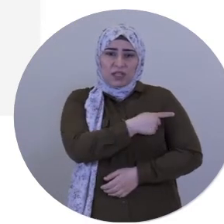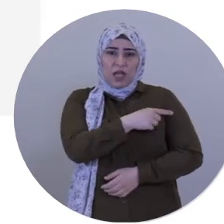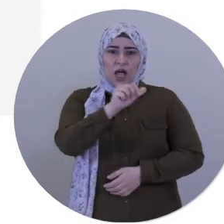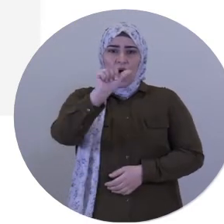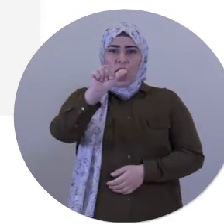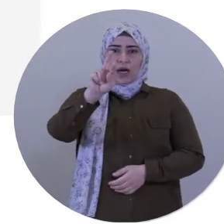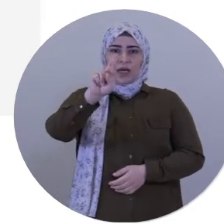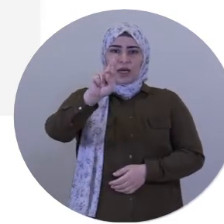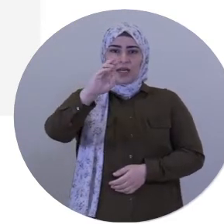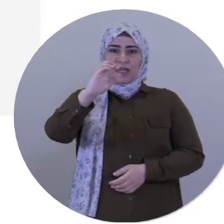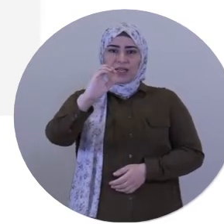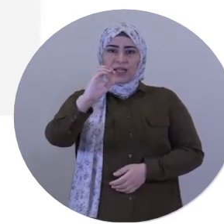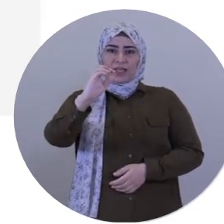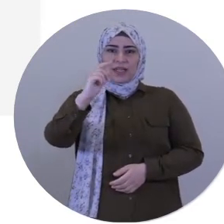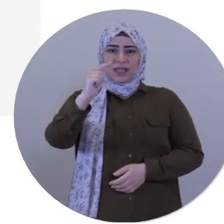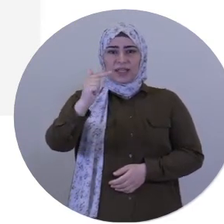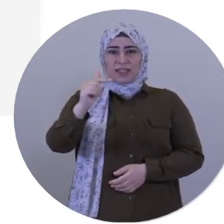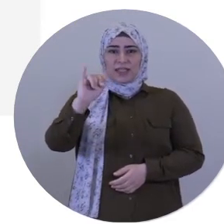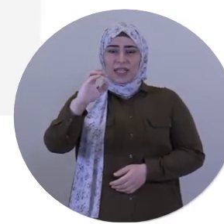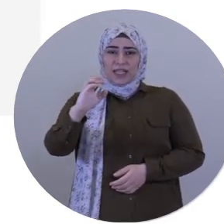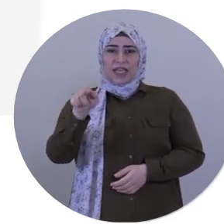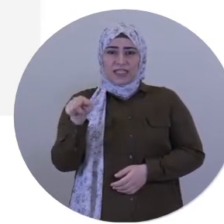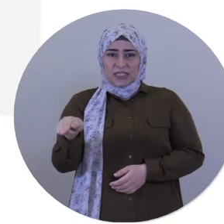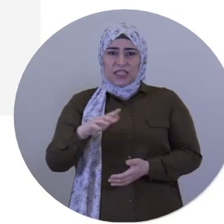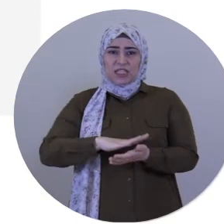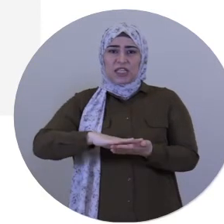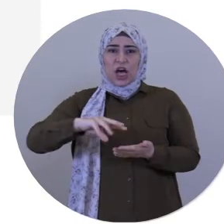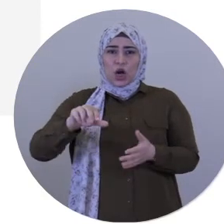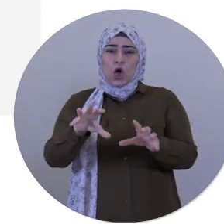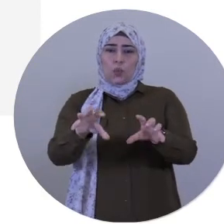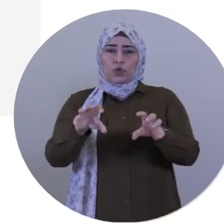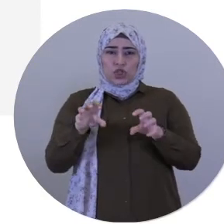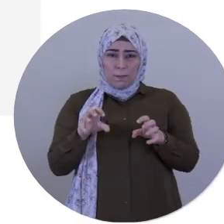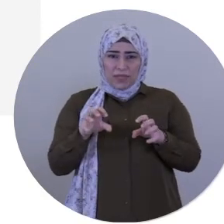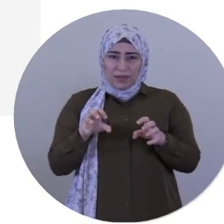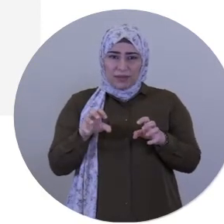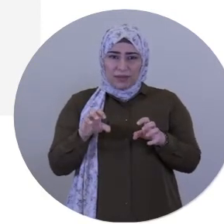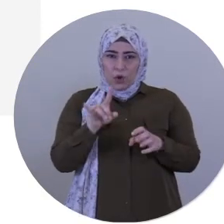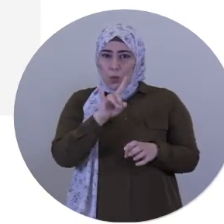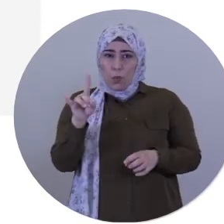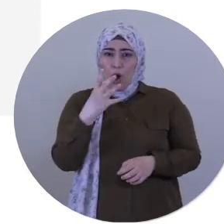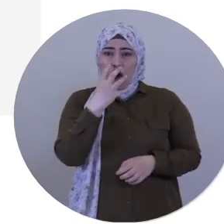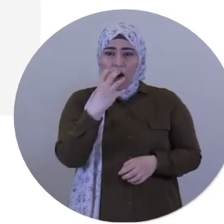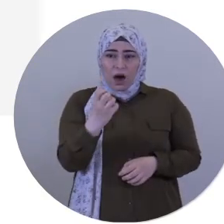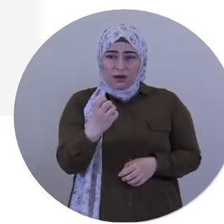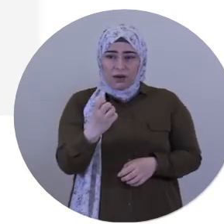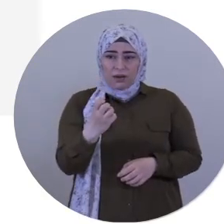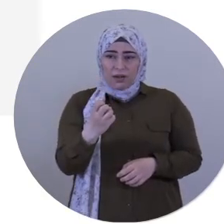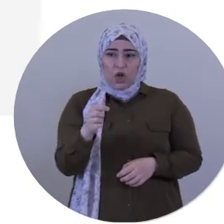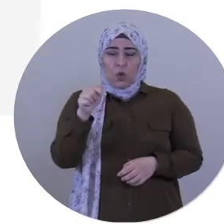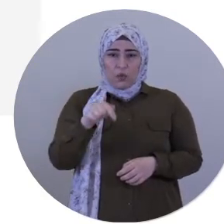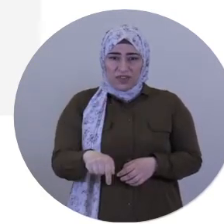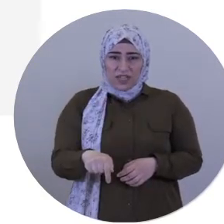really a desert. There is very little rainfall a year, and most of the water is frozen. So it is